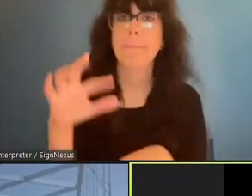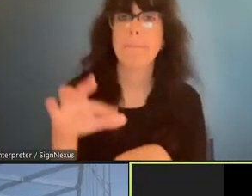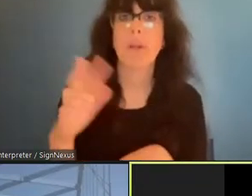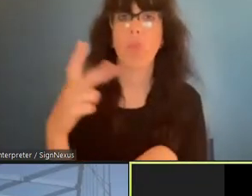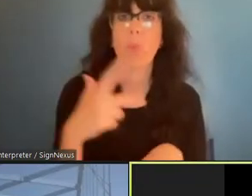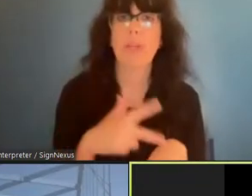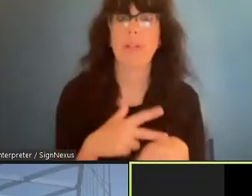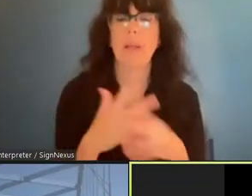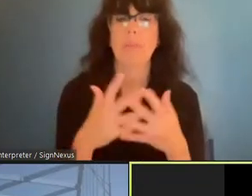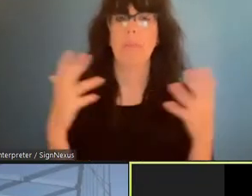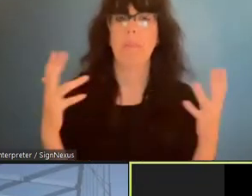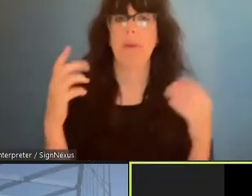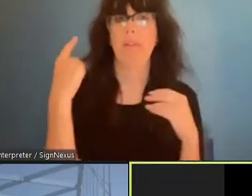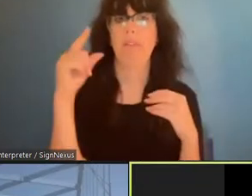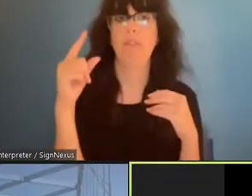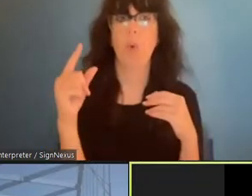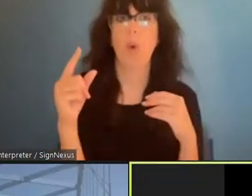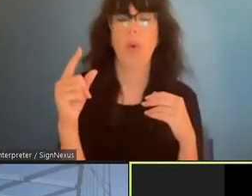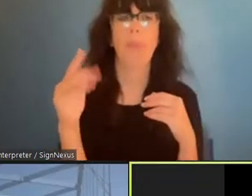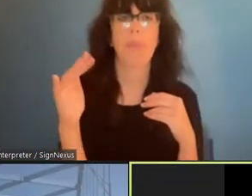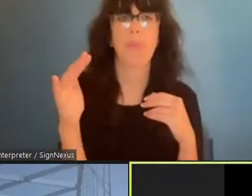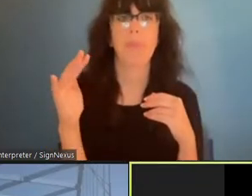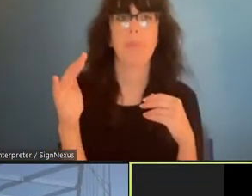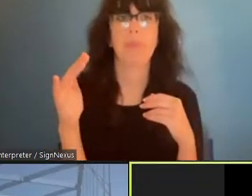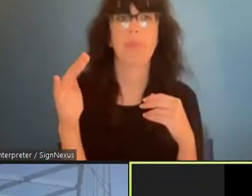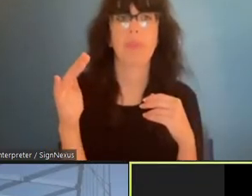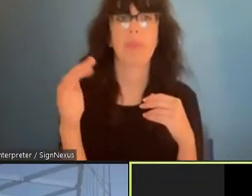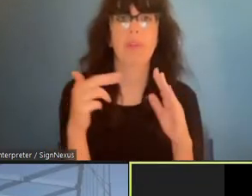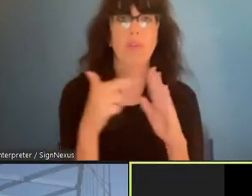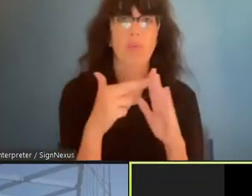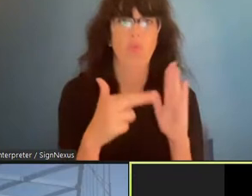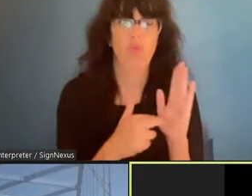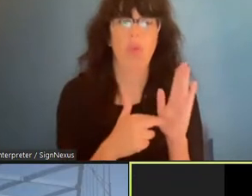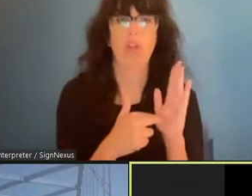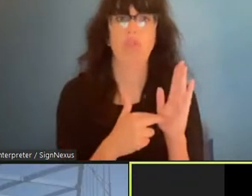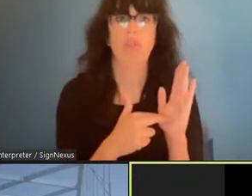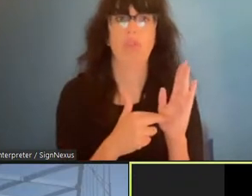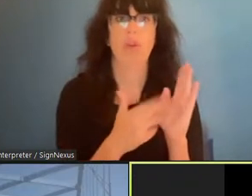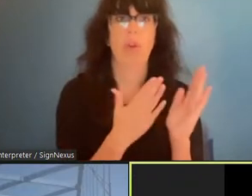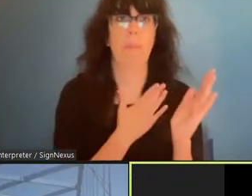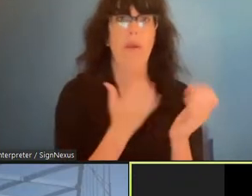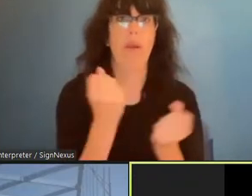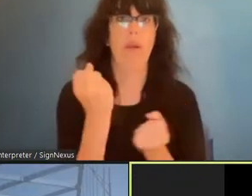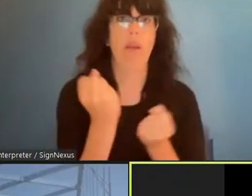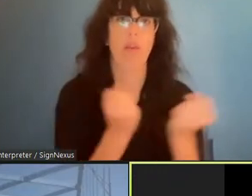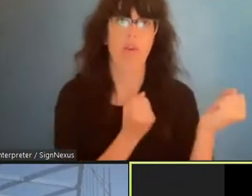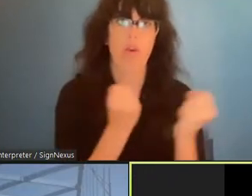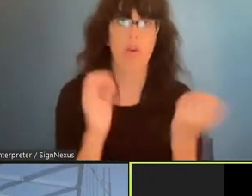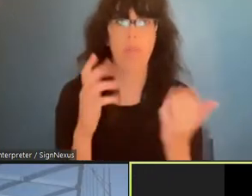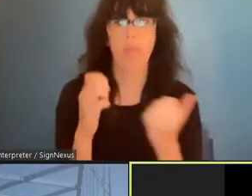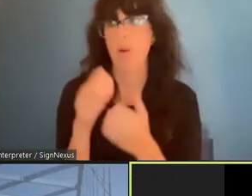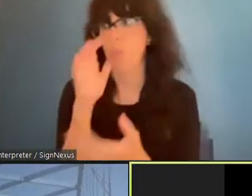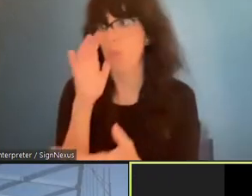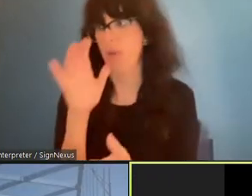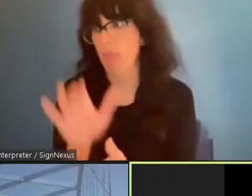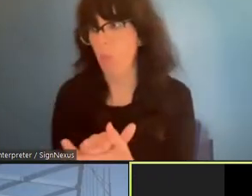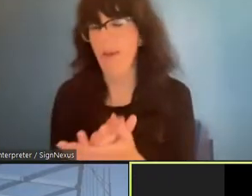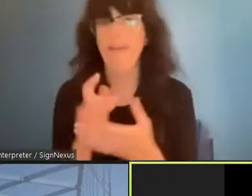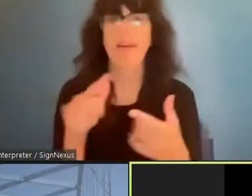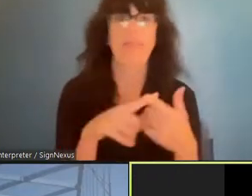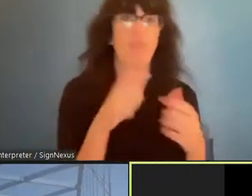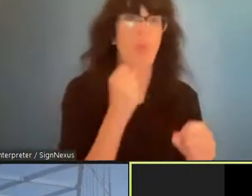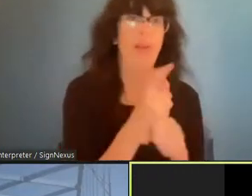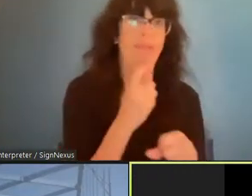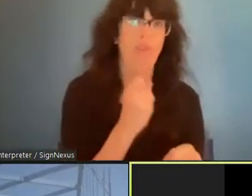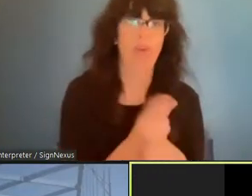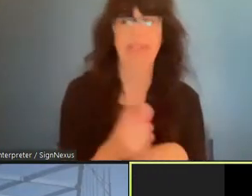much for uh registering my my vehicle that my wife does and i have to do it early to where she has to do it